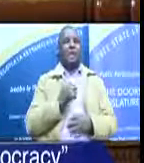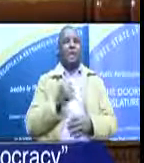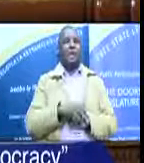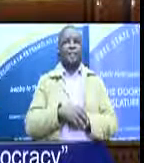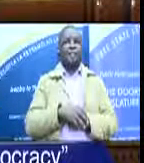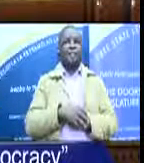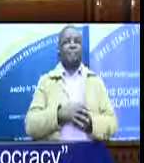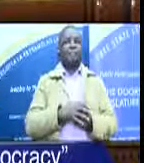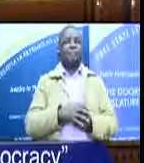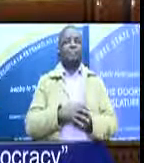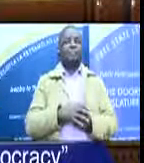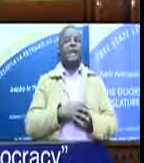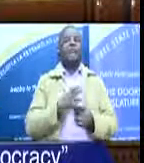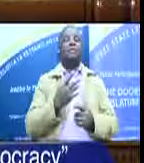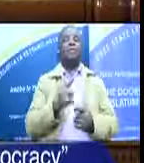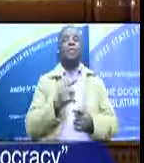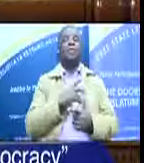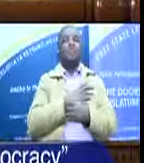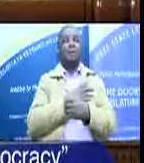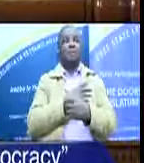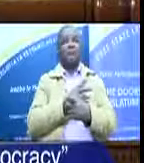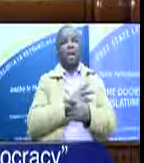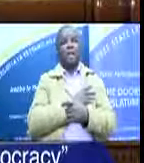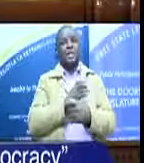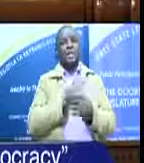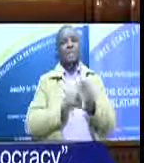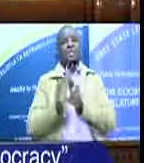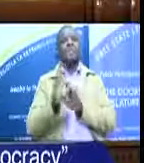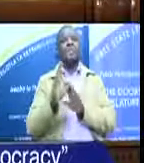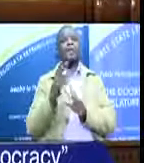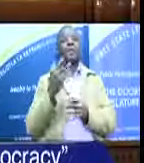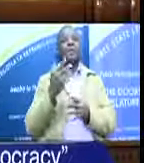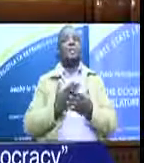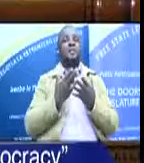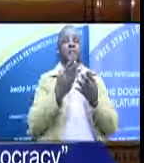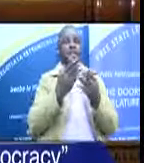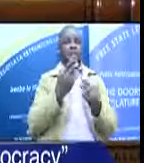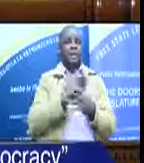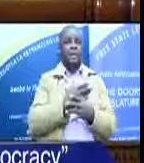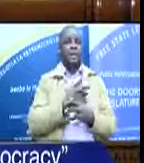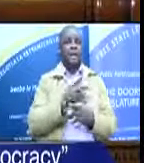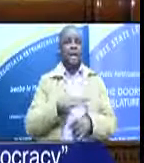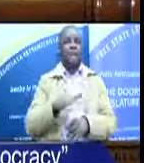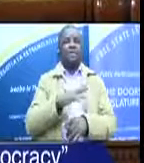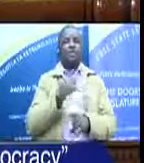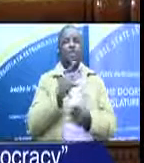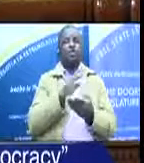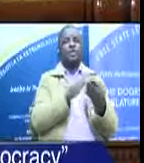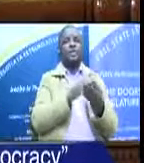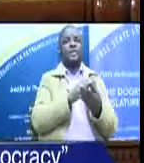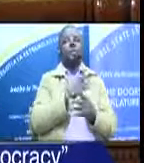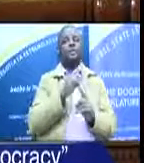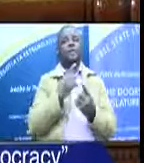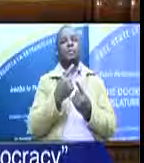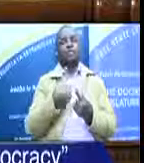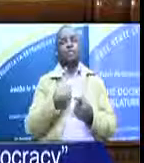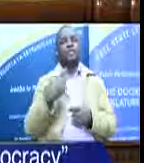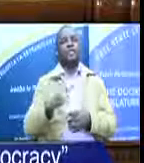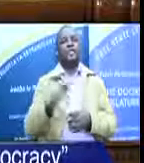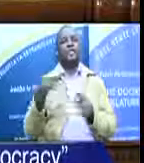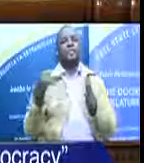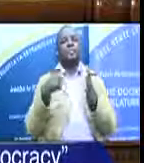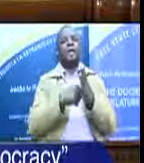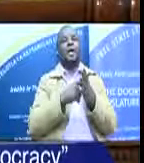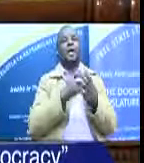setjhaba. Ho matlafatsa ditshebeletso tsa bophelo dibakeng tsa mahaeng, lefapheng re rekile di-mobile